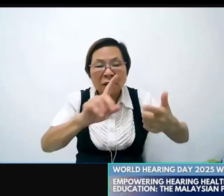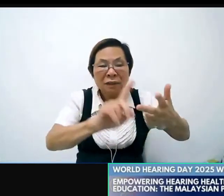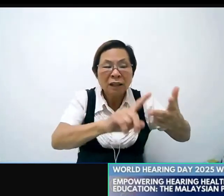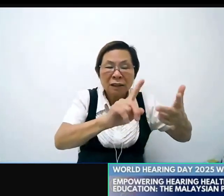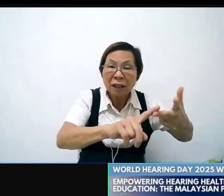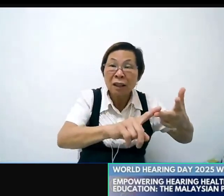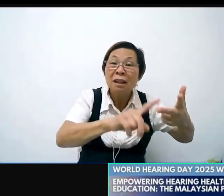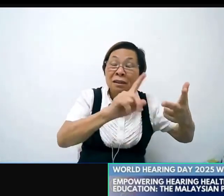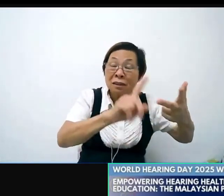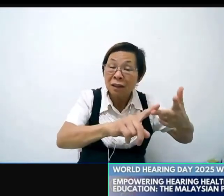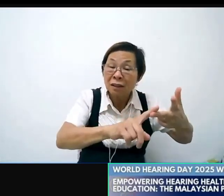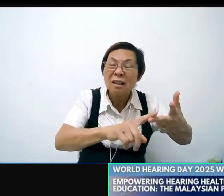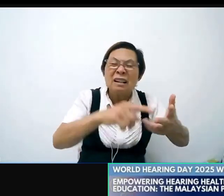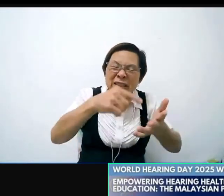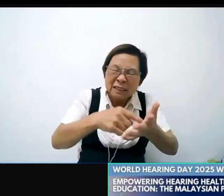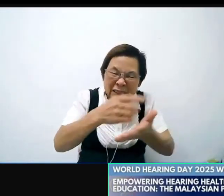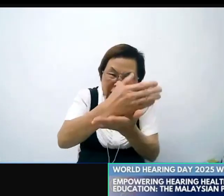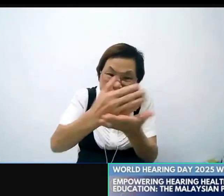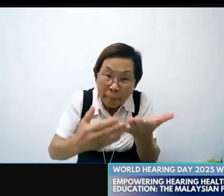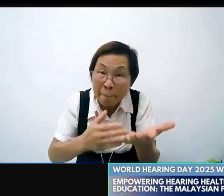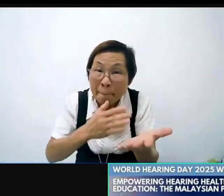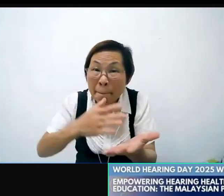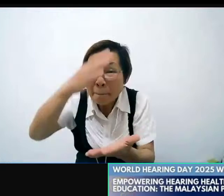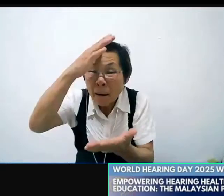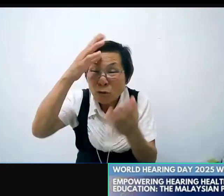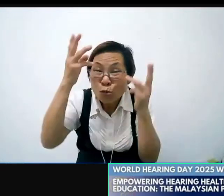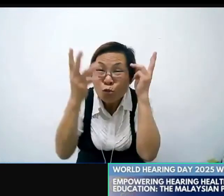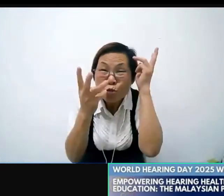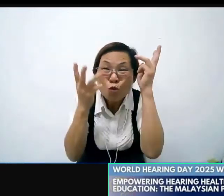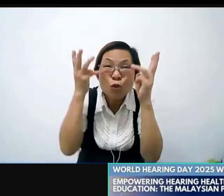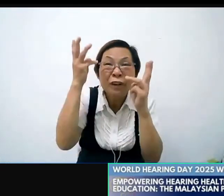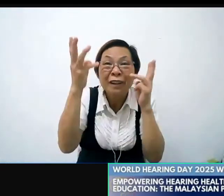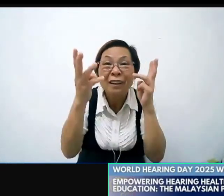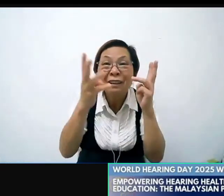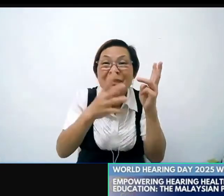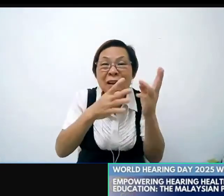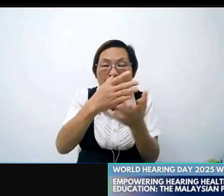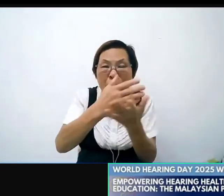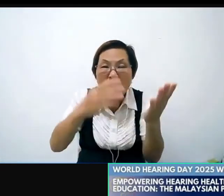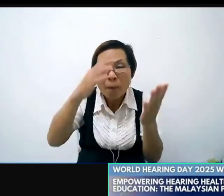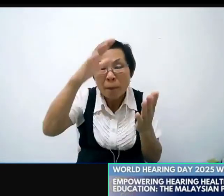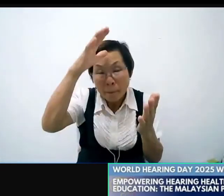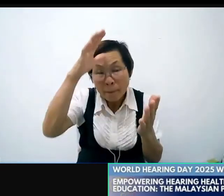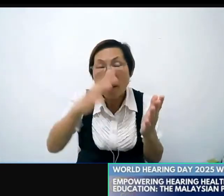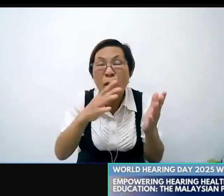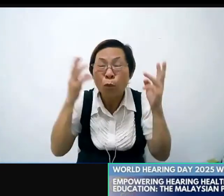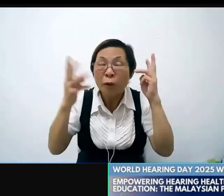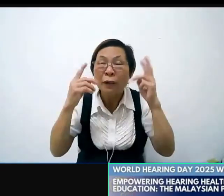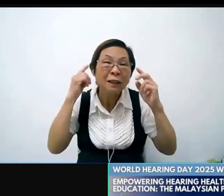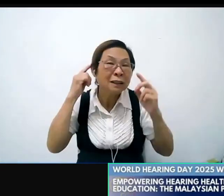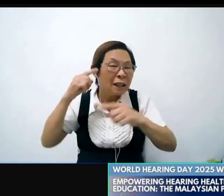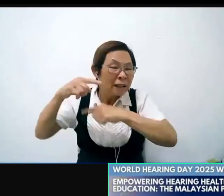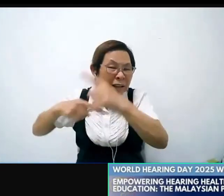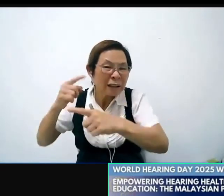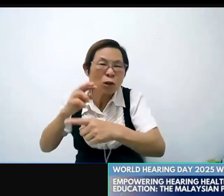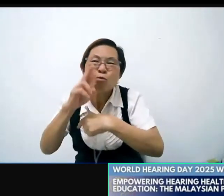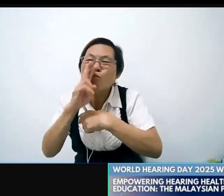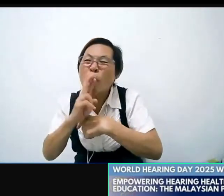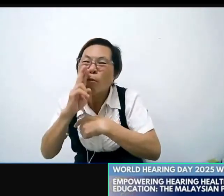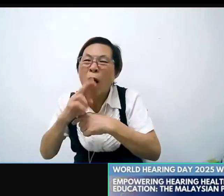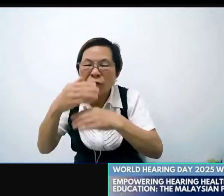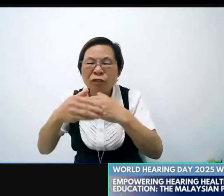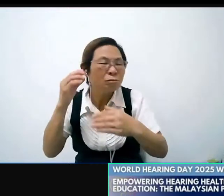is some parents worry when ear turn red or feel sore after wearing the ear